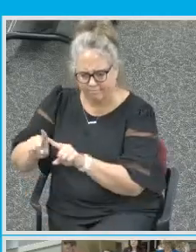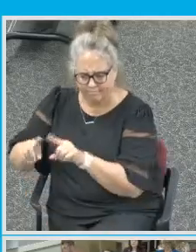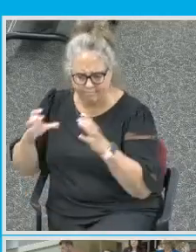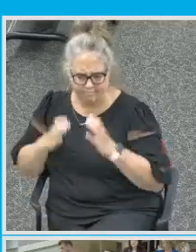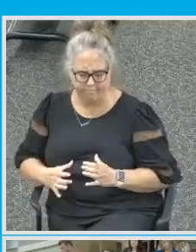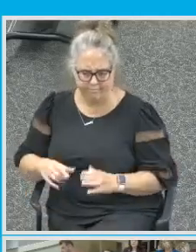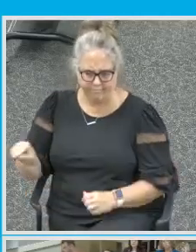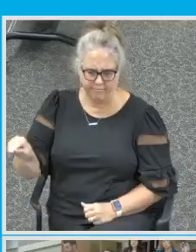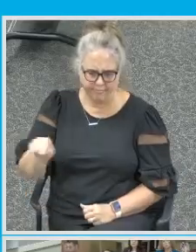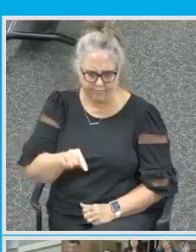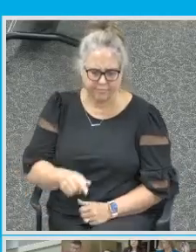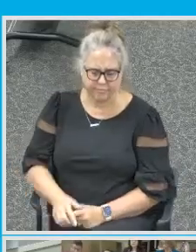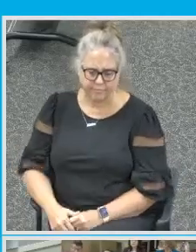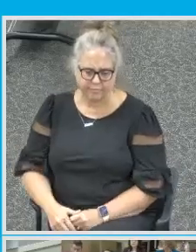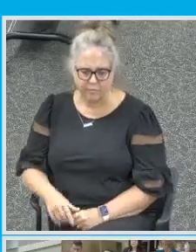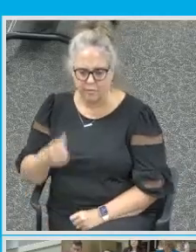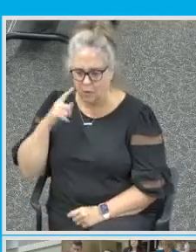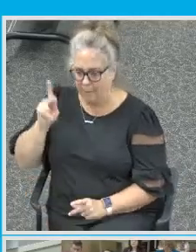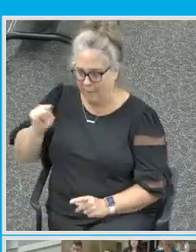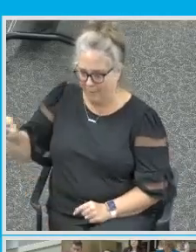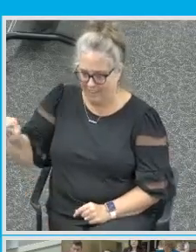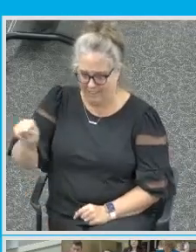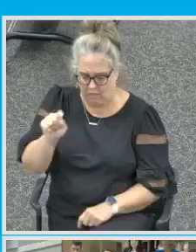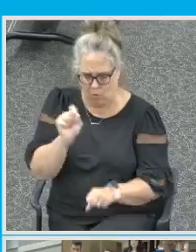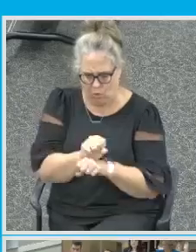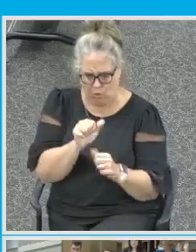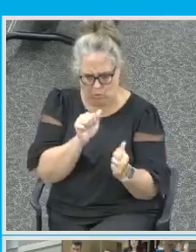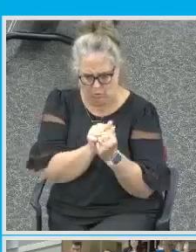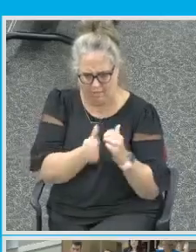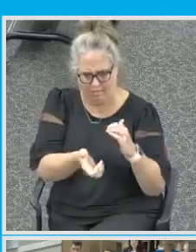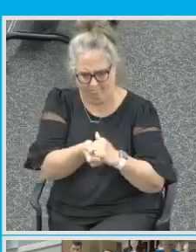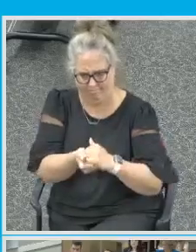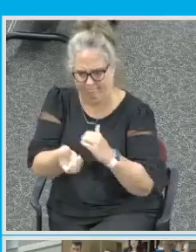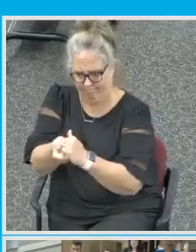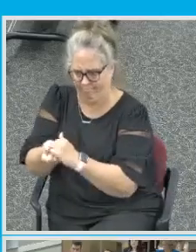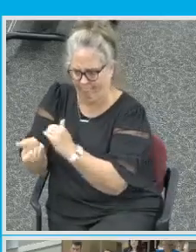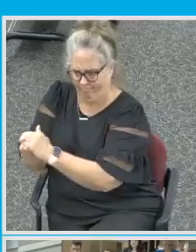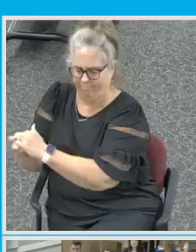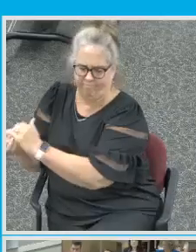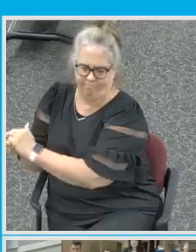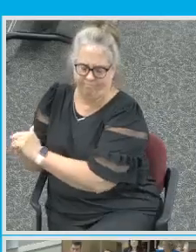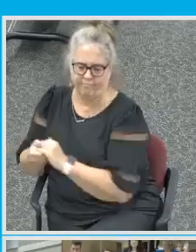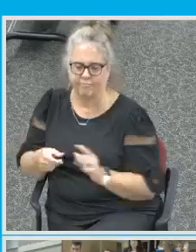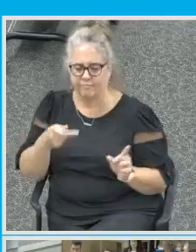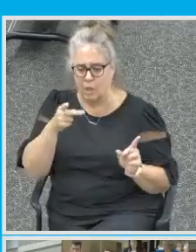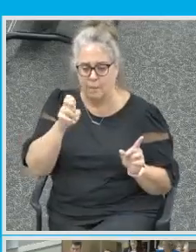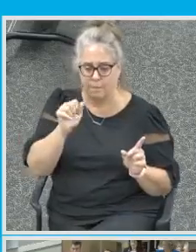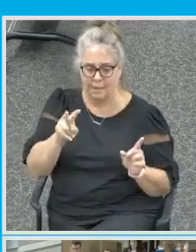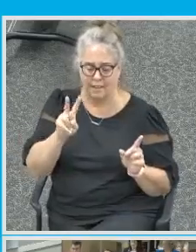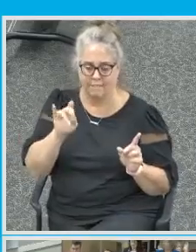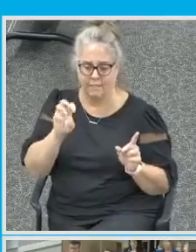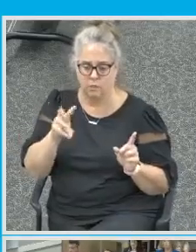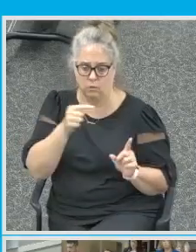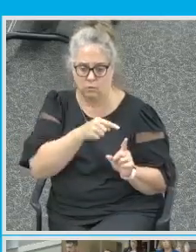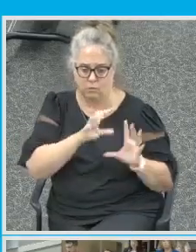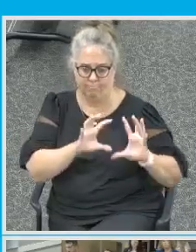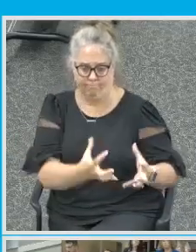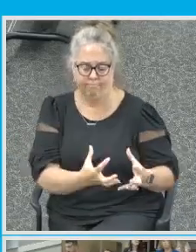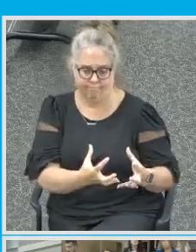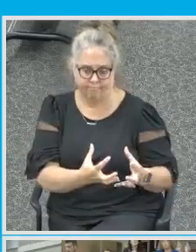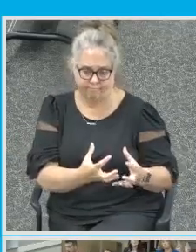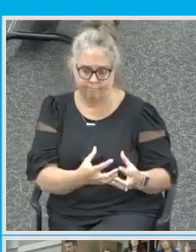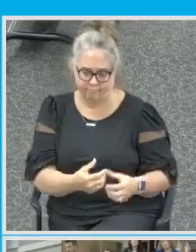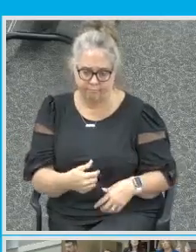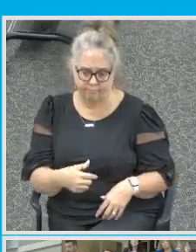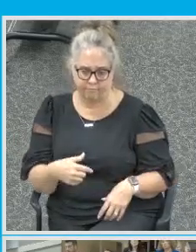multiple agencies. At PQ, our mission is simple. It's improve the lives we touch. Thanks to the efforts of public health and YSP, more